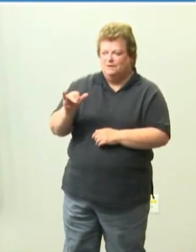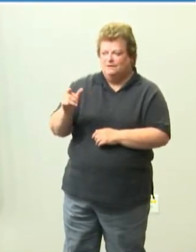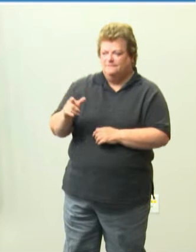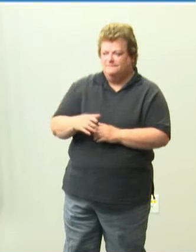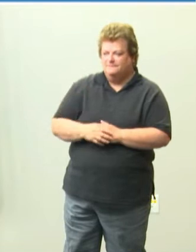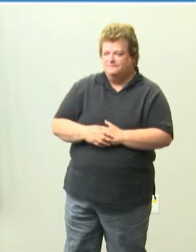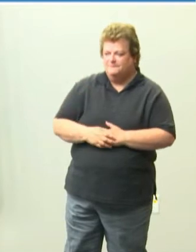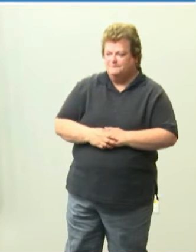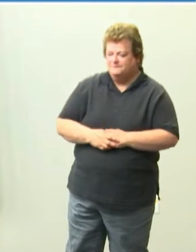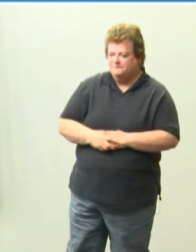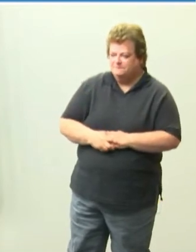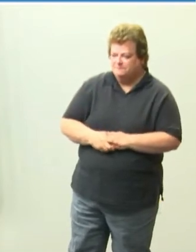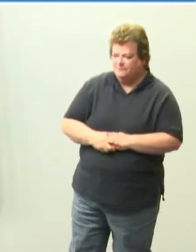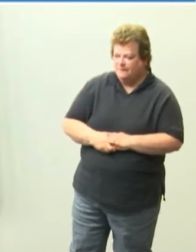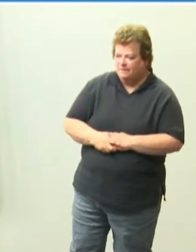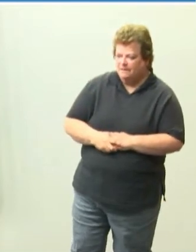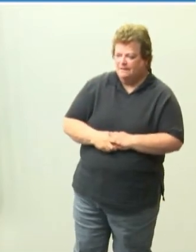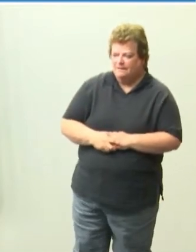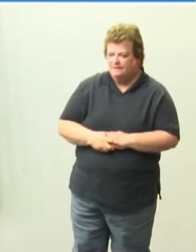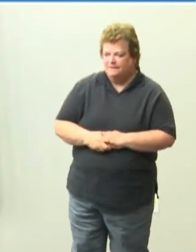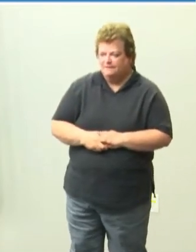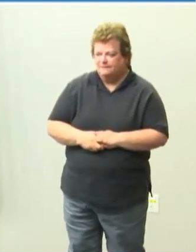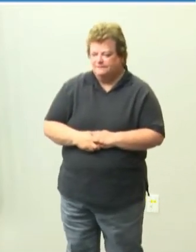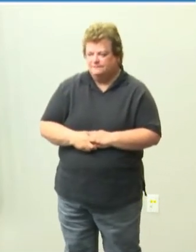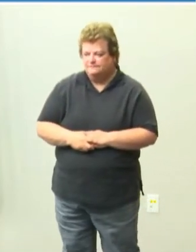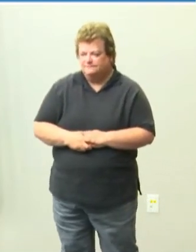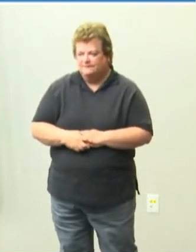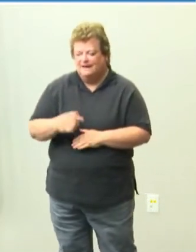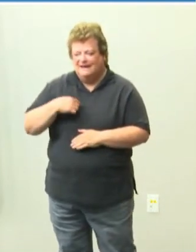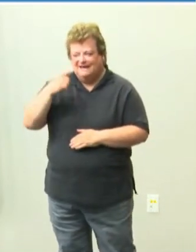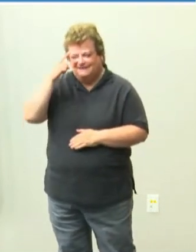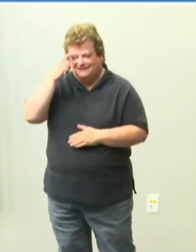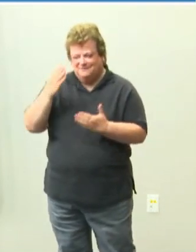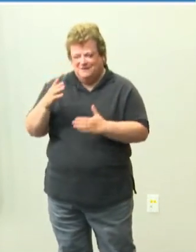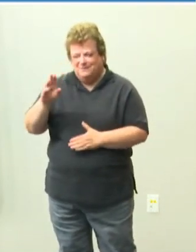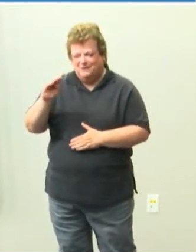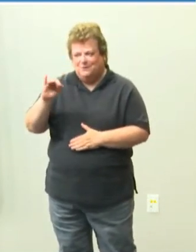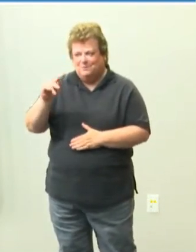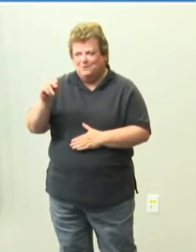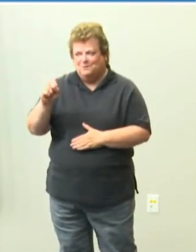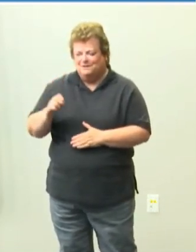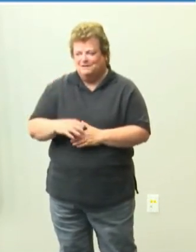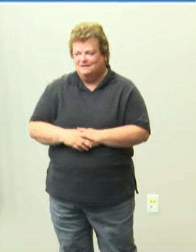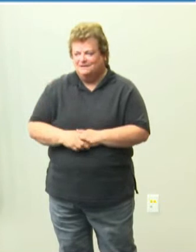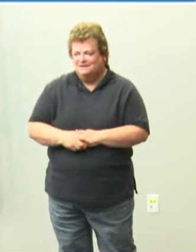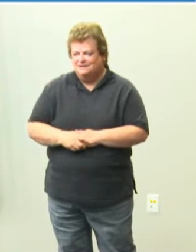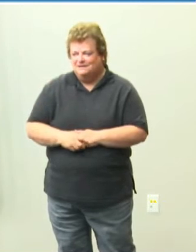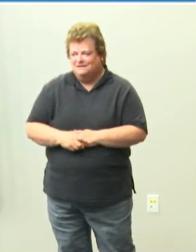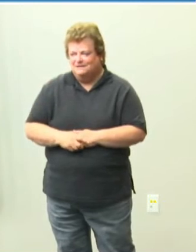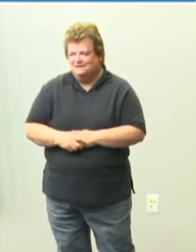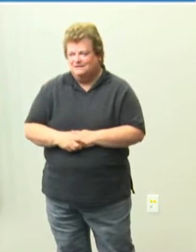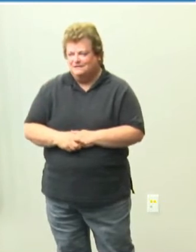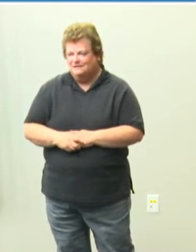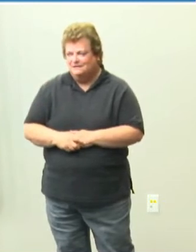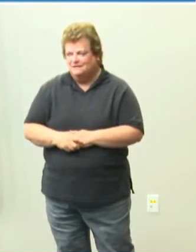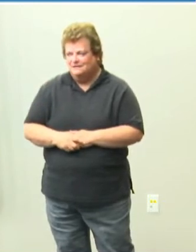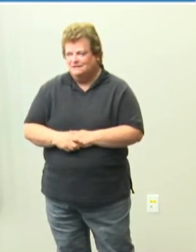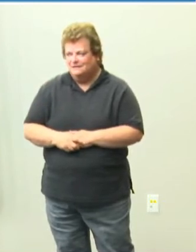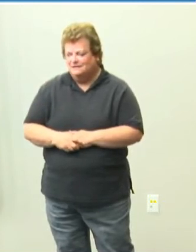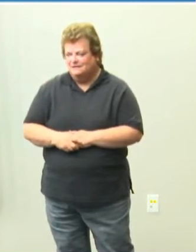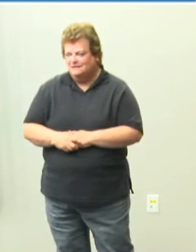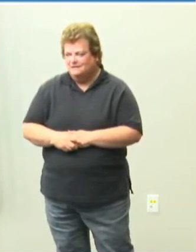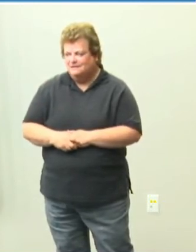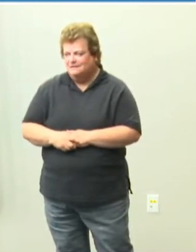Thank you, Pat, and thank you, Mayor, and the Health Department, and Derek and Russ. Nope, I'm on.